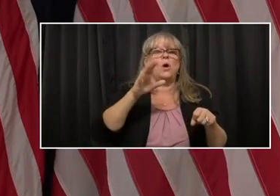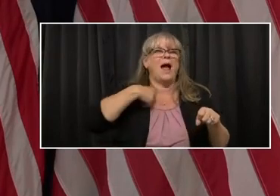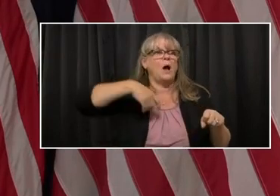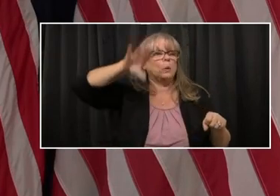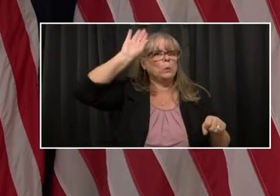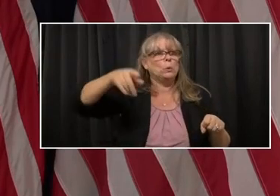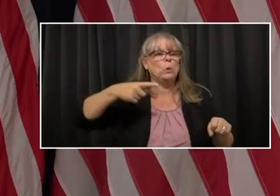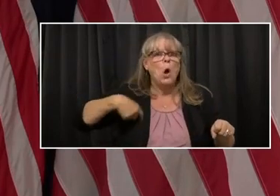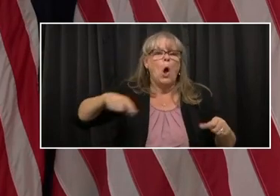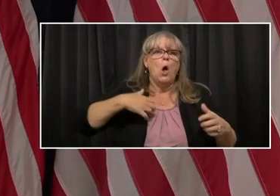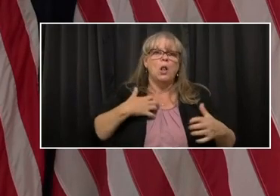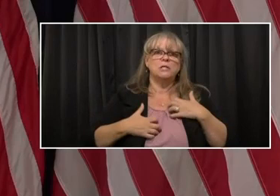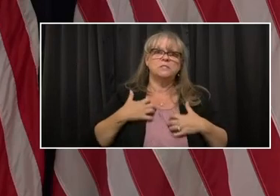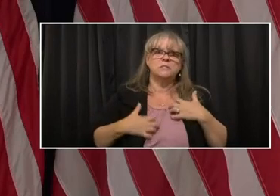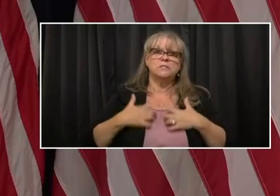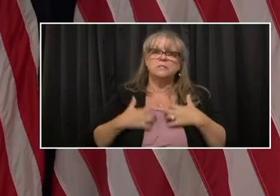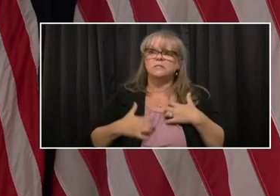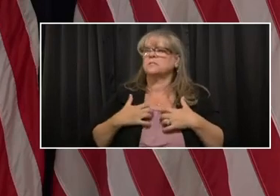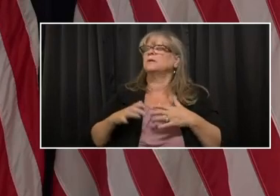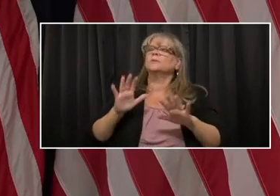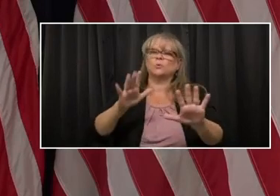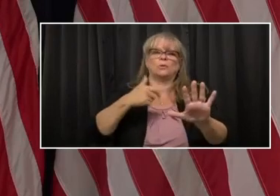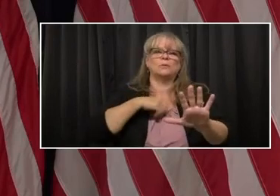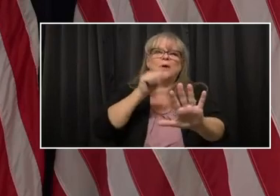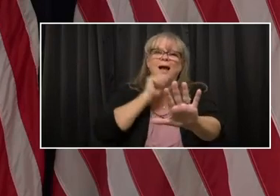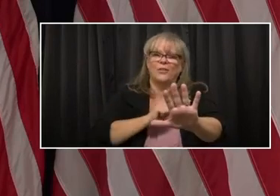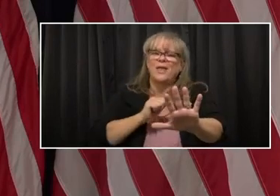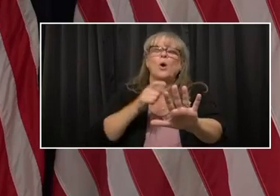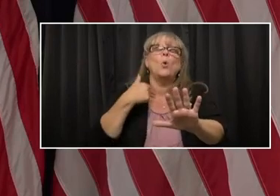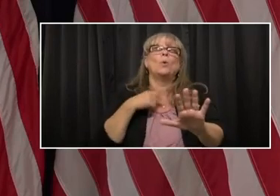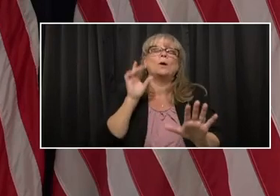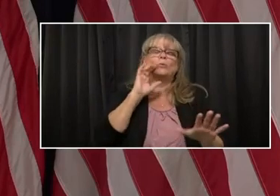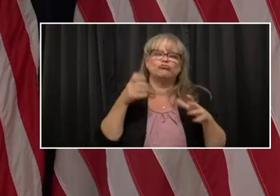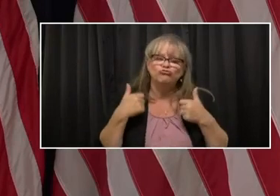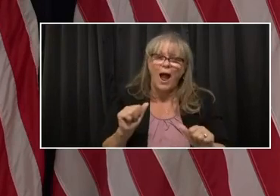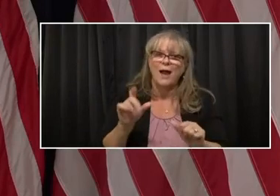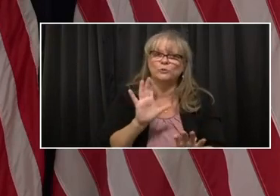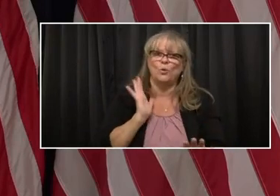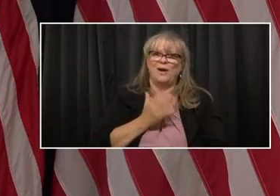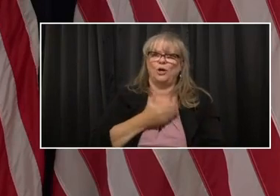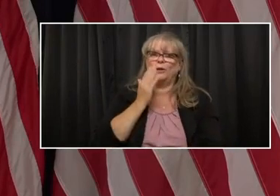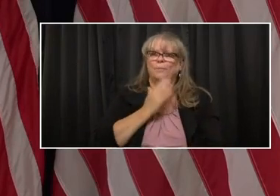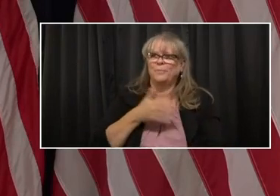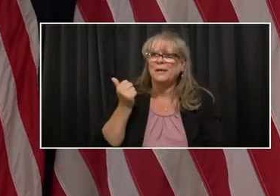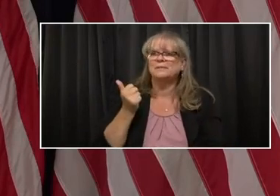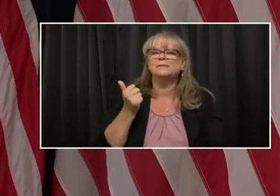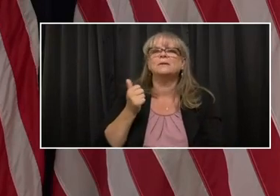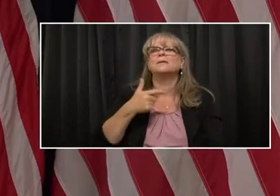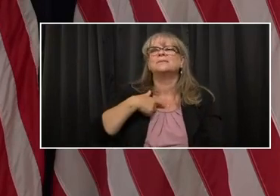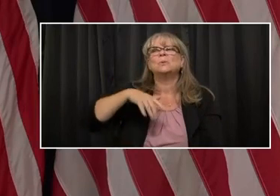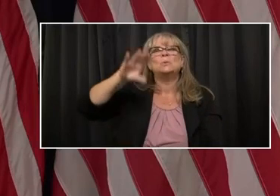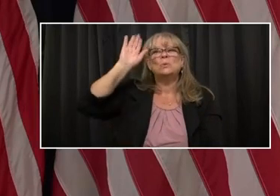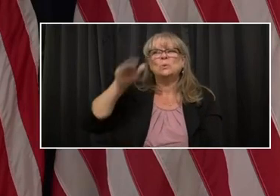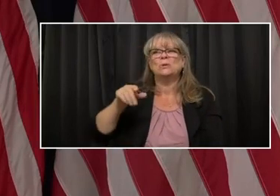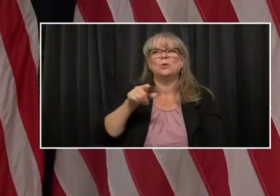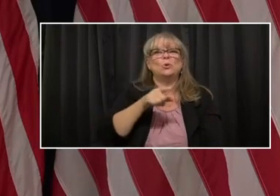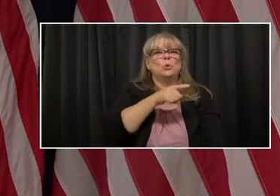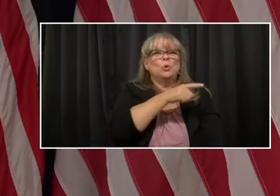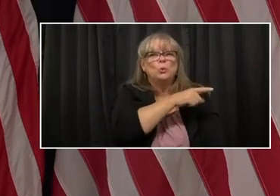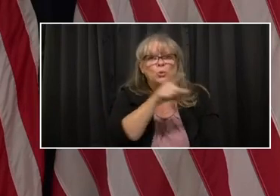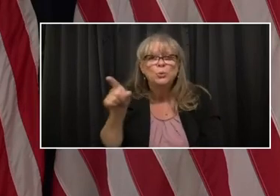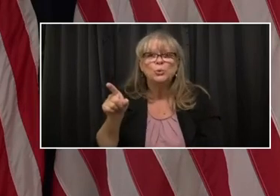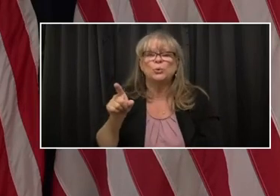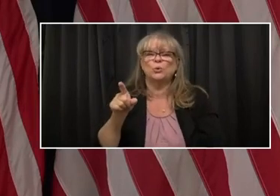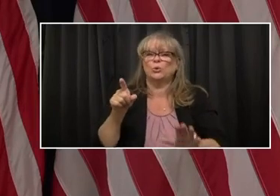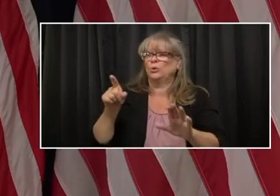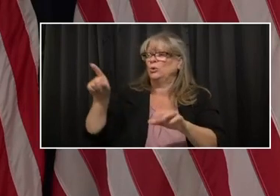that people do their best to appreciate that hard work and know that there's no easy decisions in all of this. It's not an easy decision to say